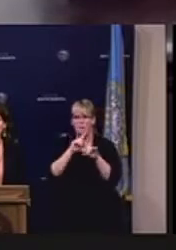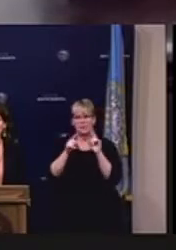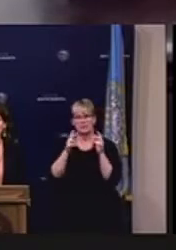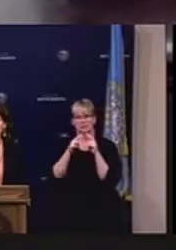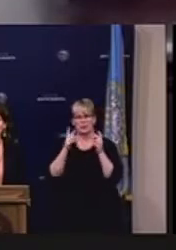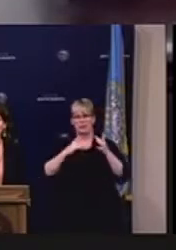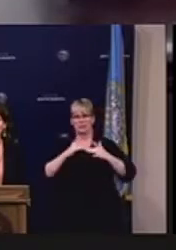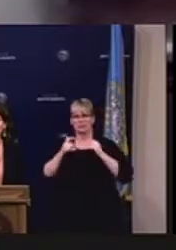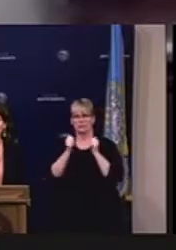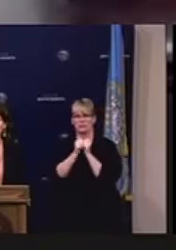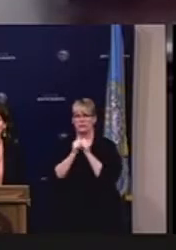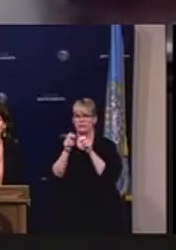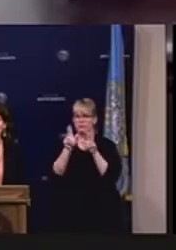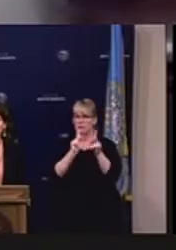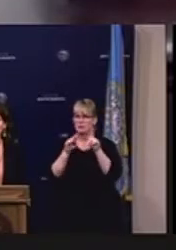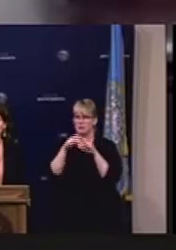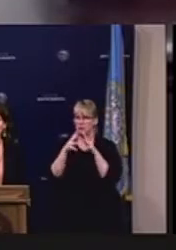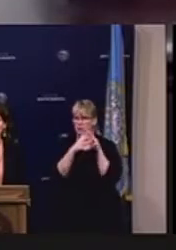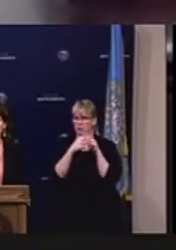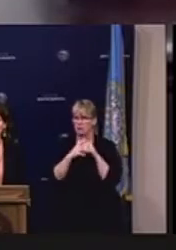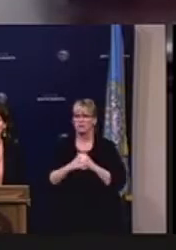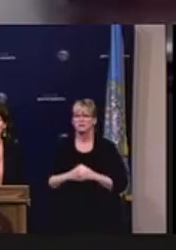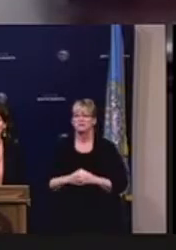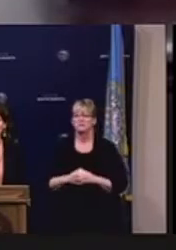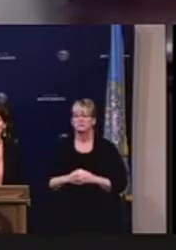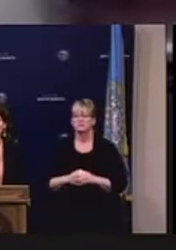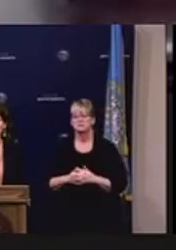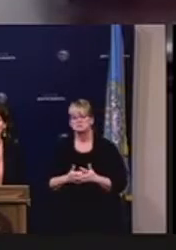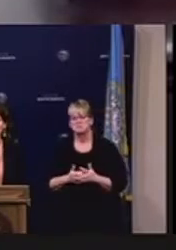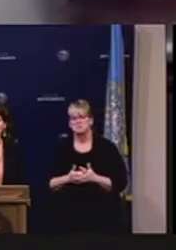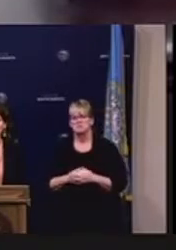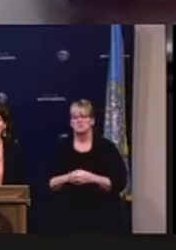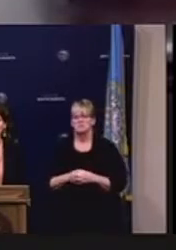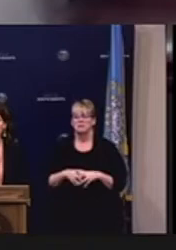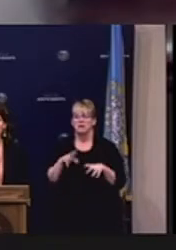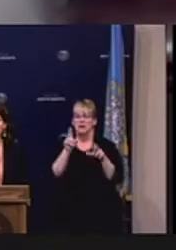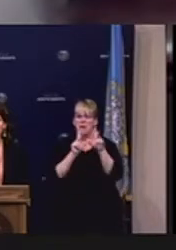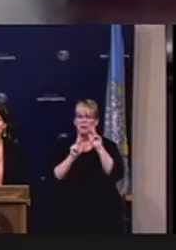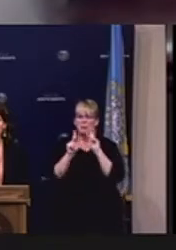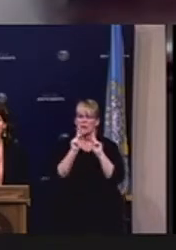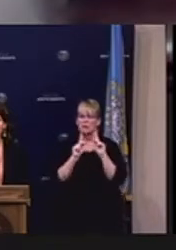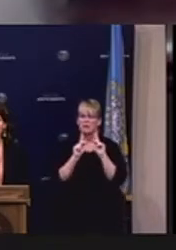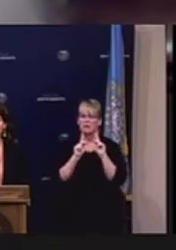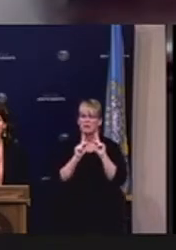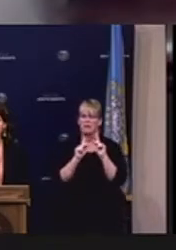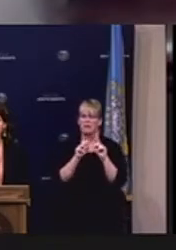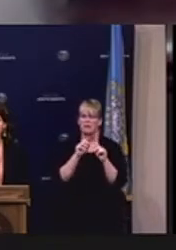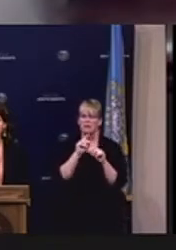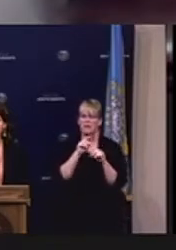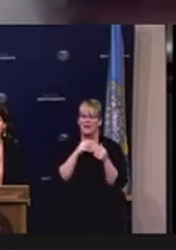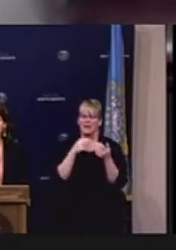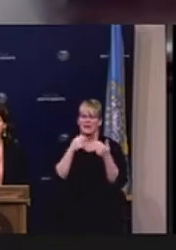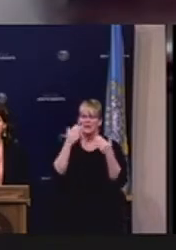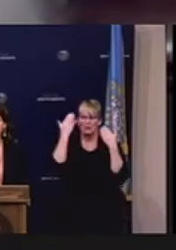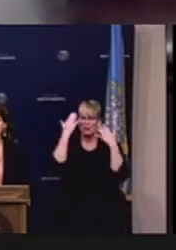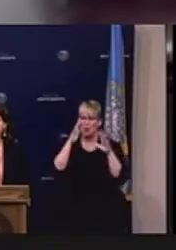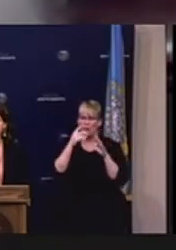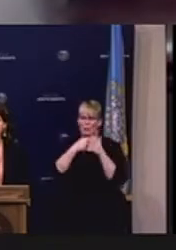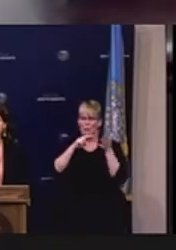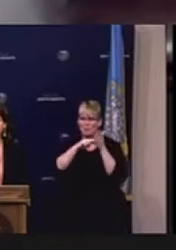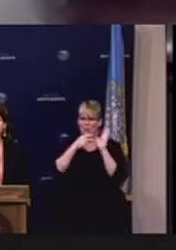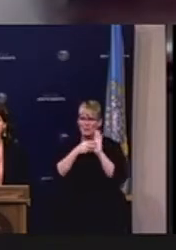lot of Americans. I think it's received more press than just about any other medication I